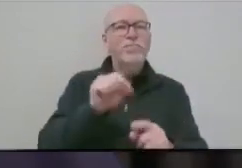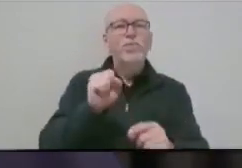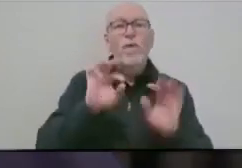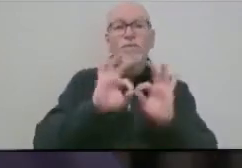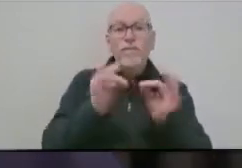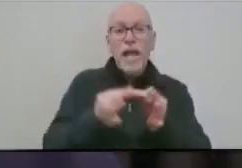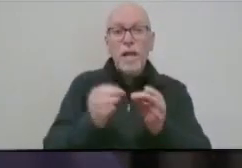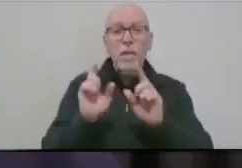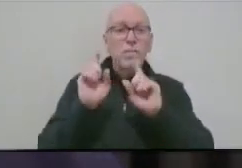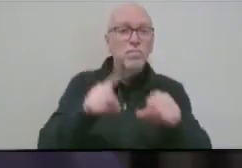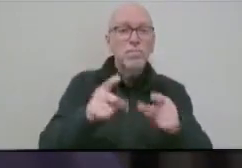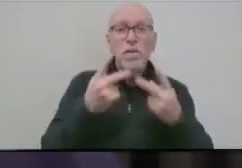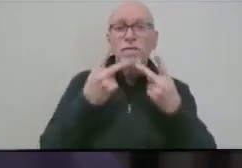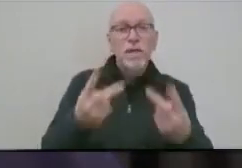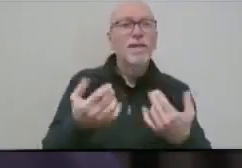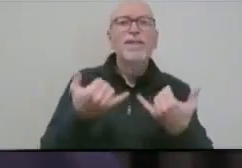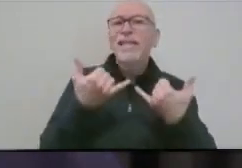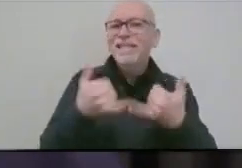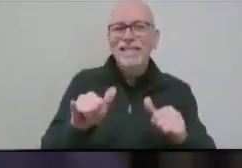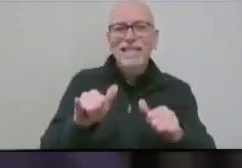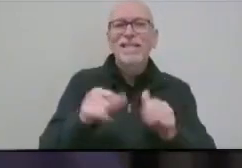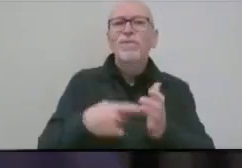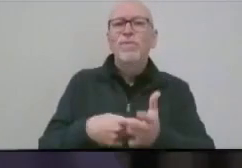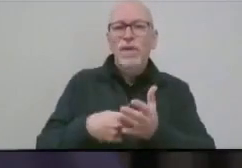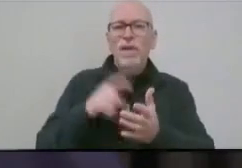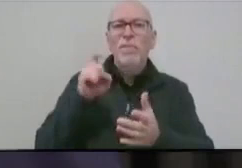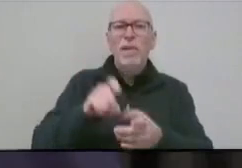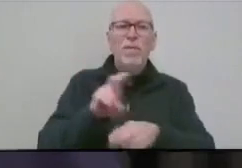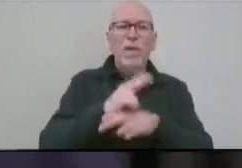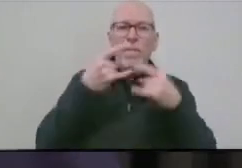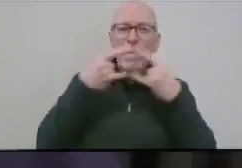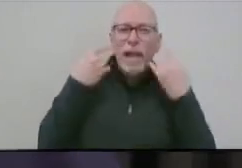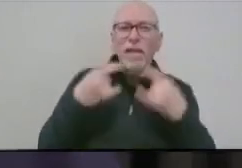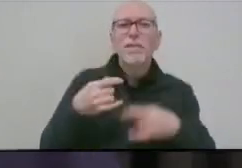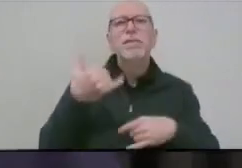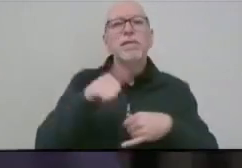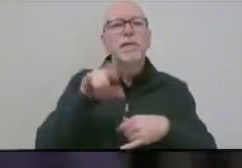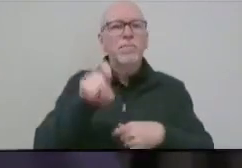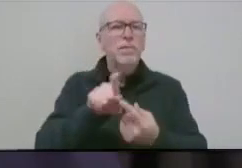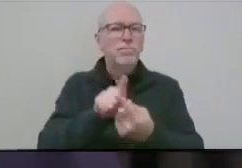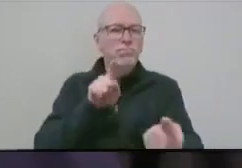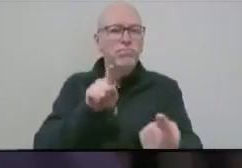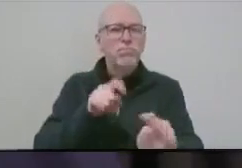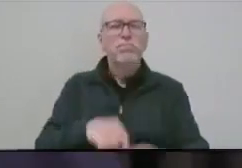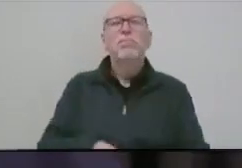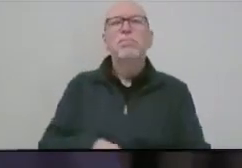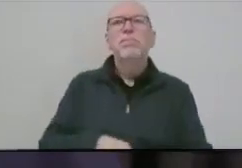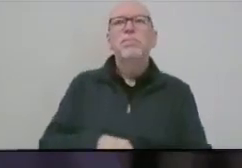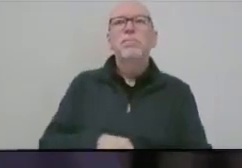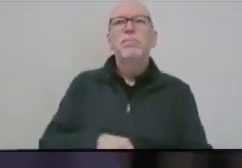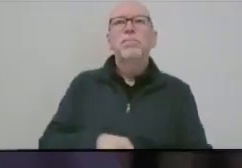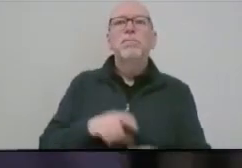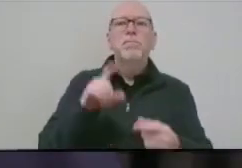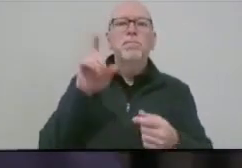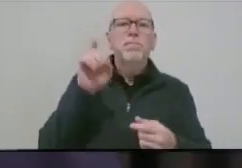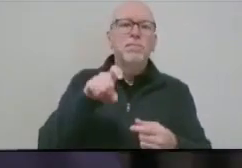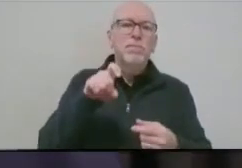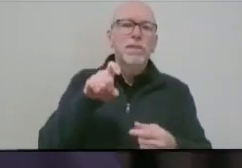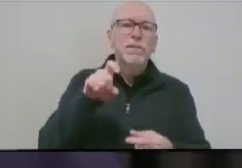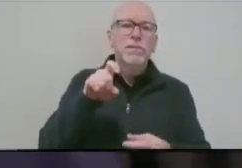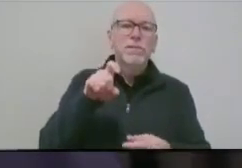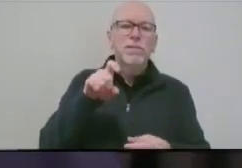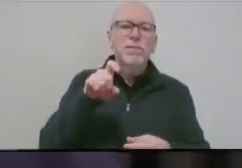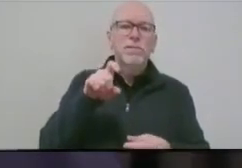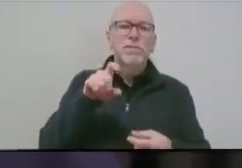would be coming in would still be required to wear a mask, still be required to socially distance, be in,